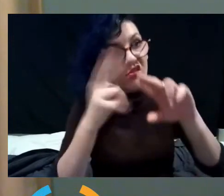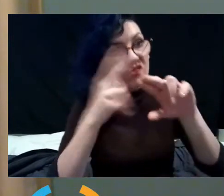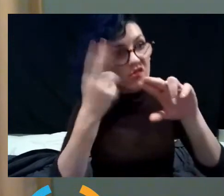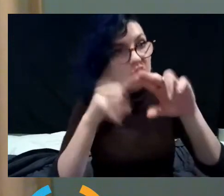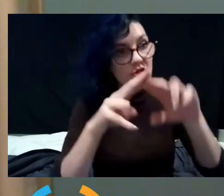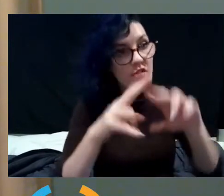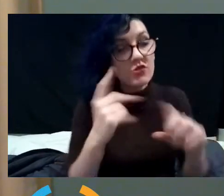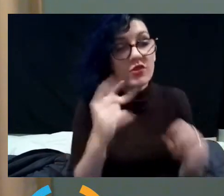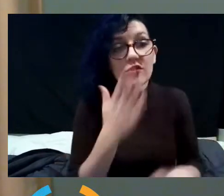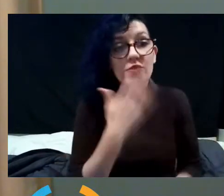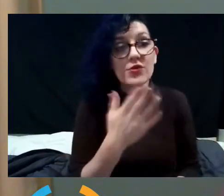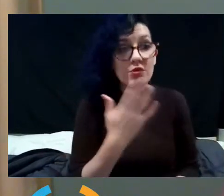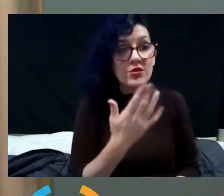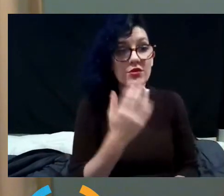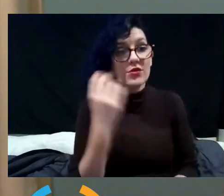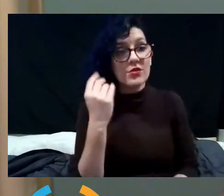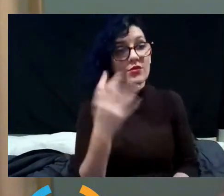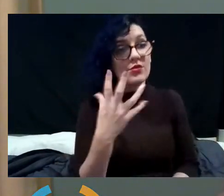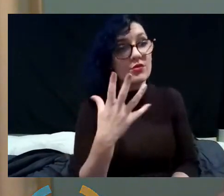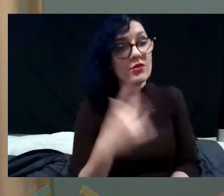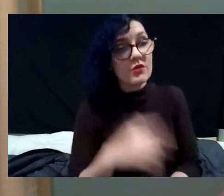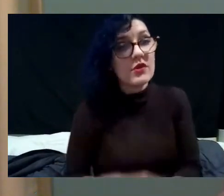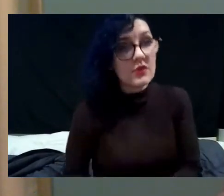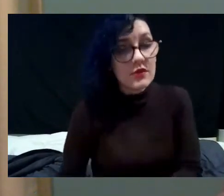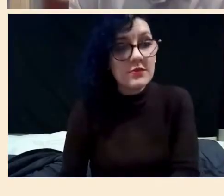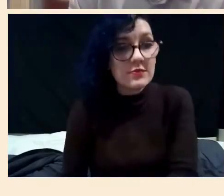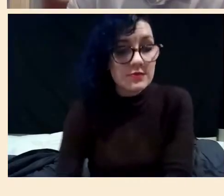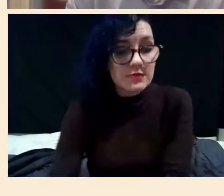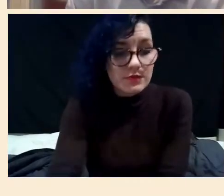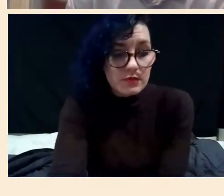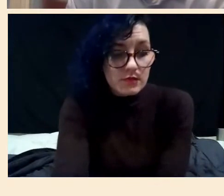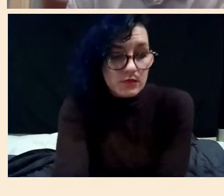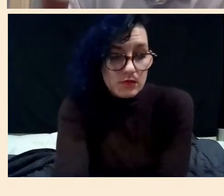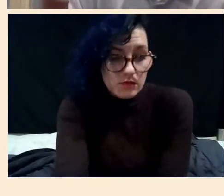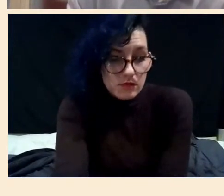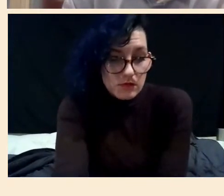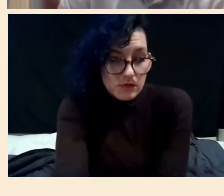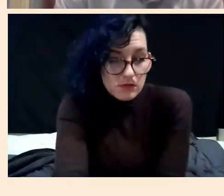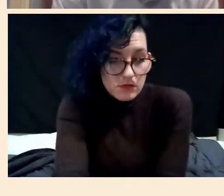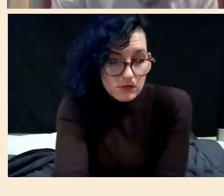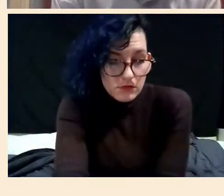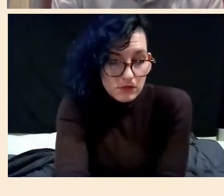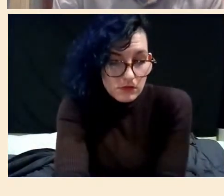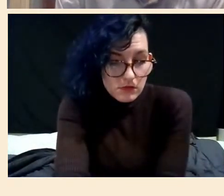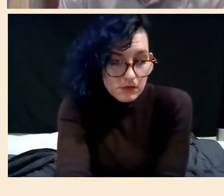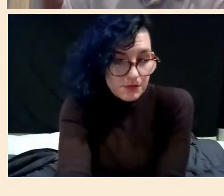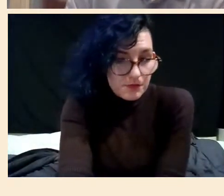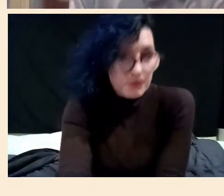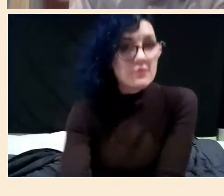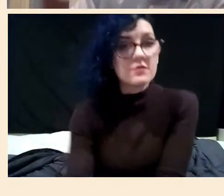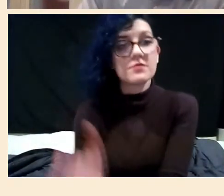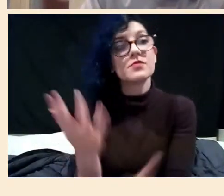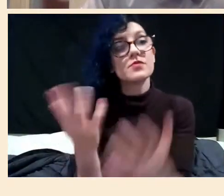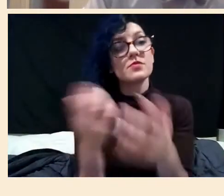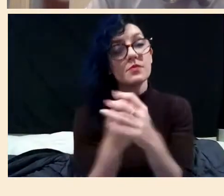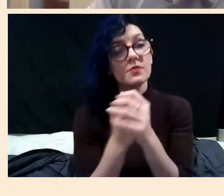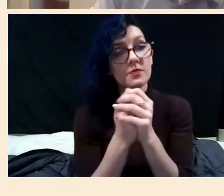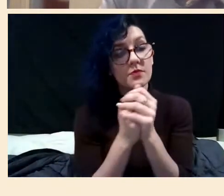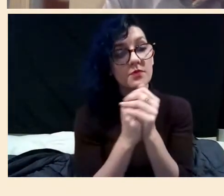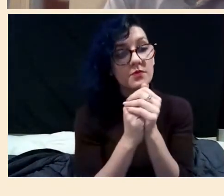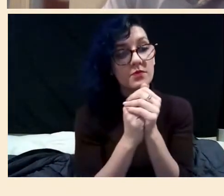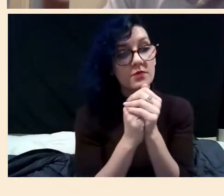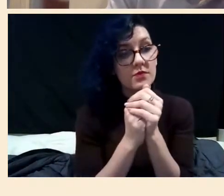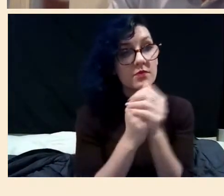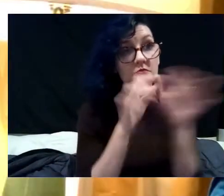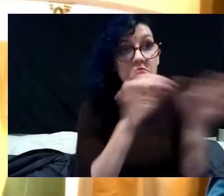because some folks certainly use those. All right. Senator Thatcher, again, in-person polling places and also same-day registration. Your thoughts on